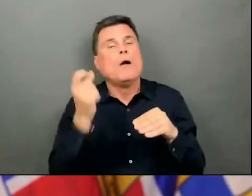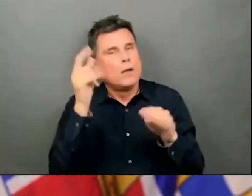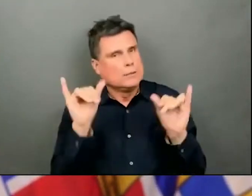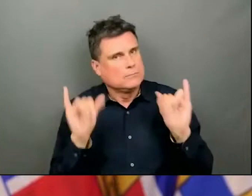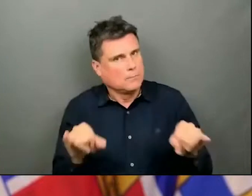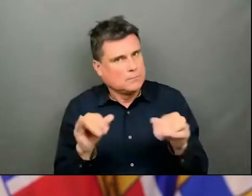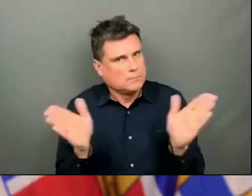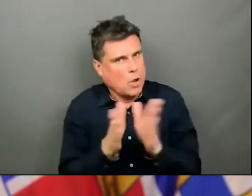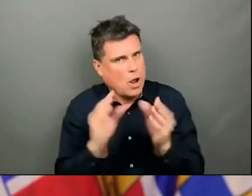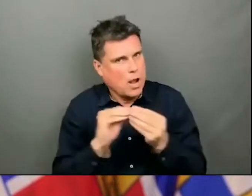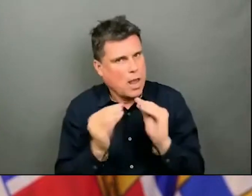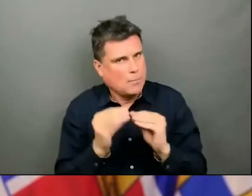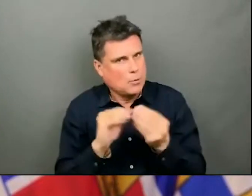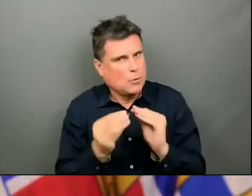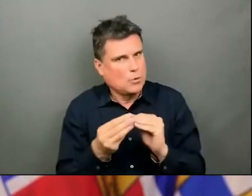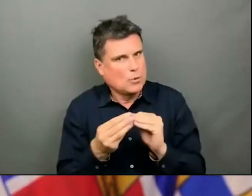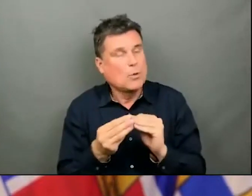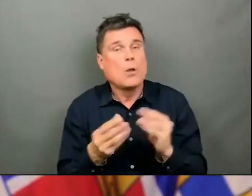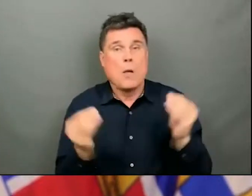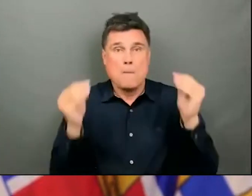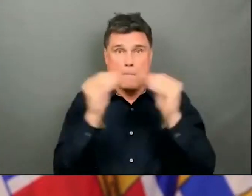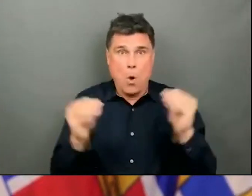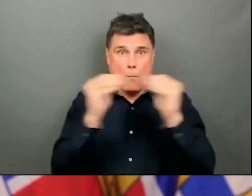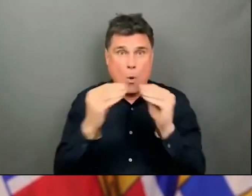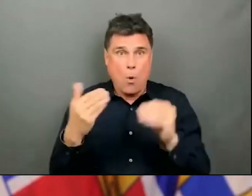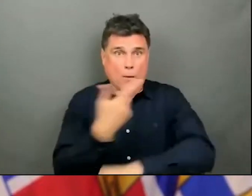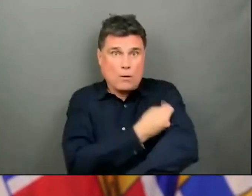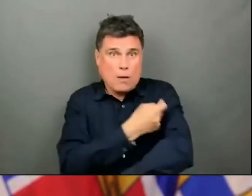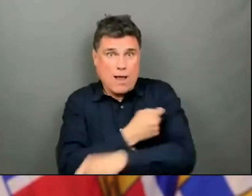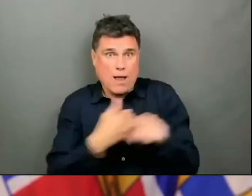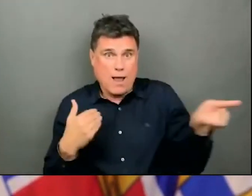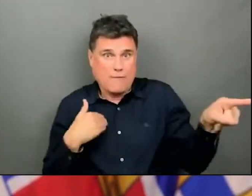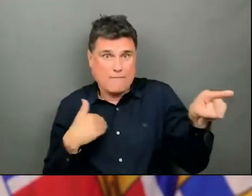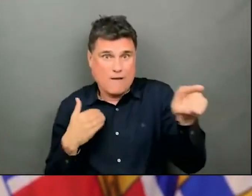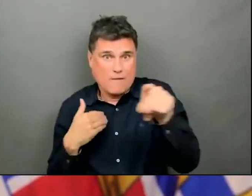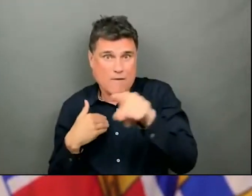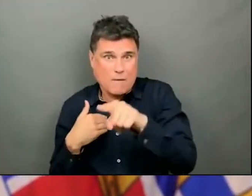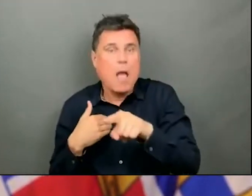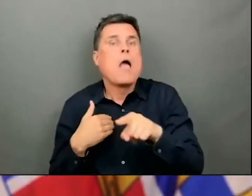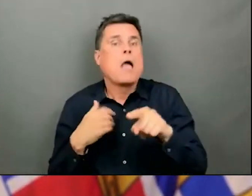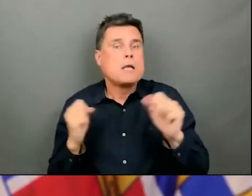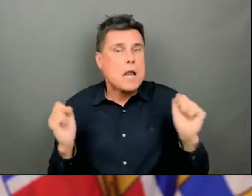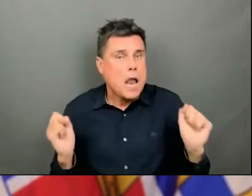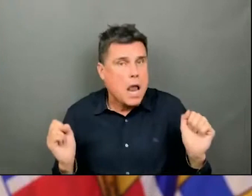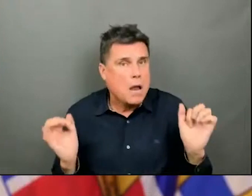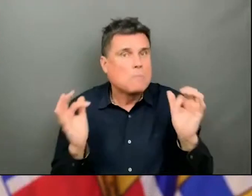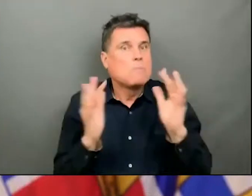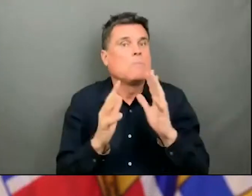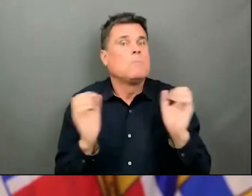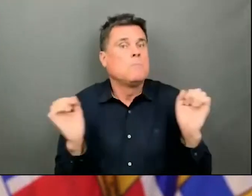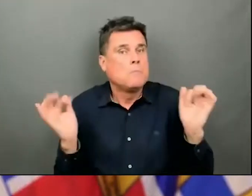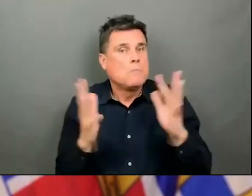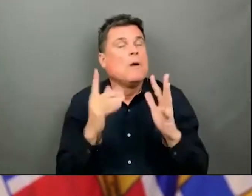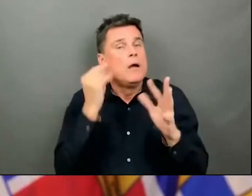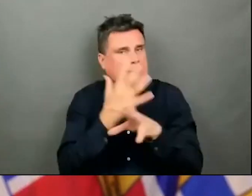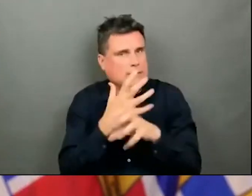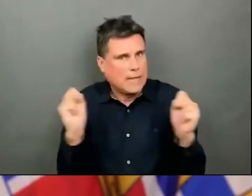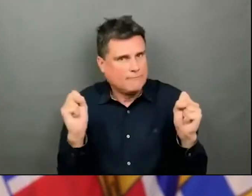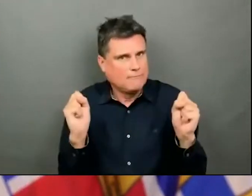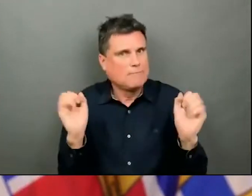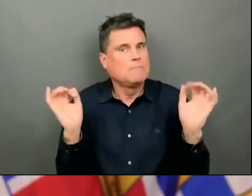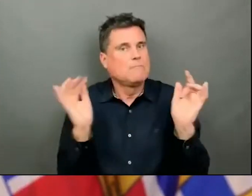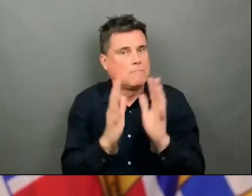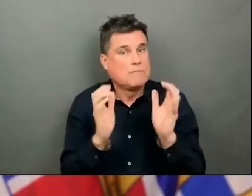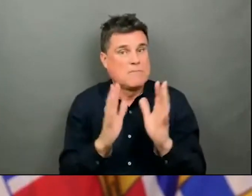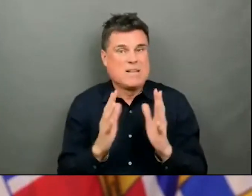able to have groups come together again safely. But right now, we're in that uncomfortable